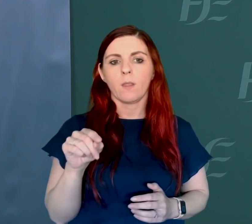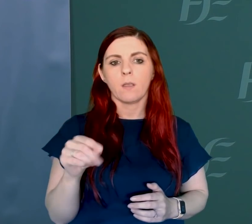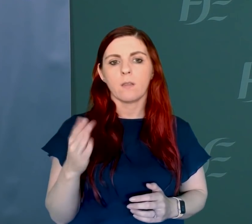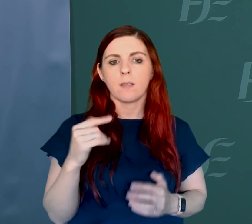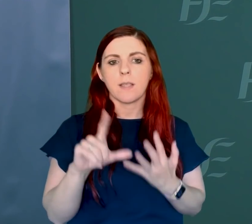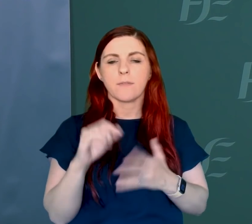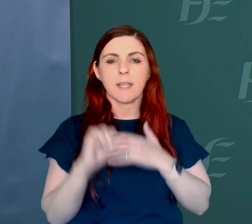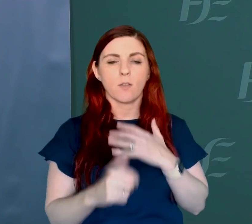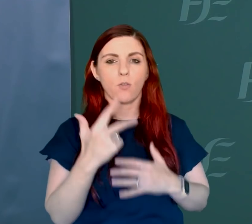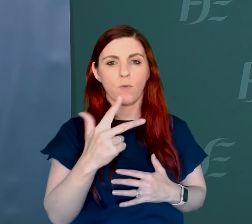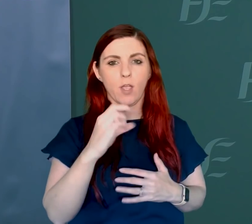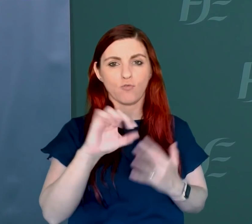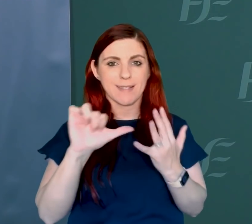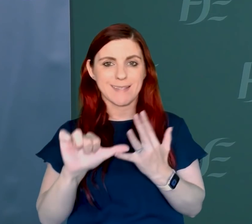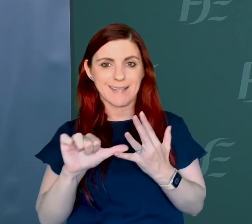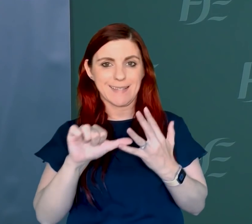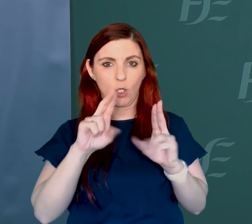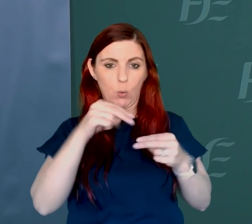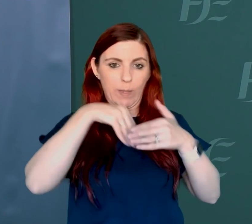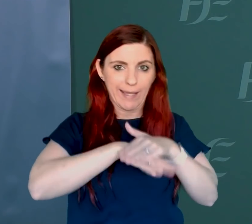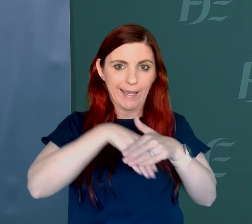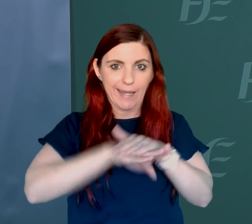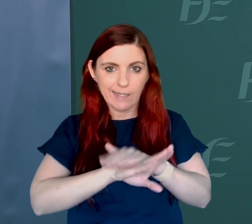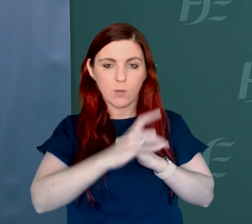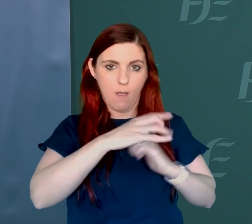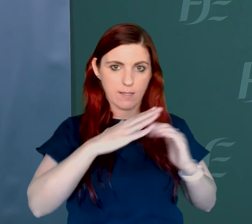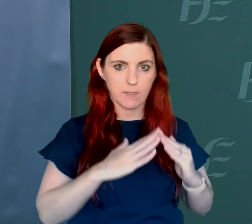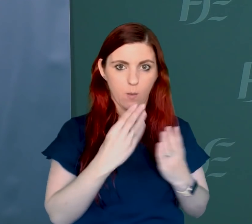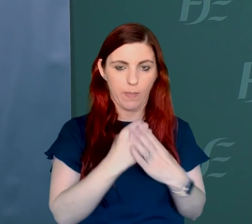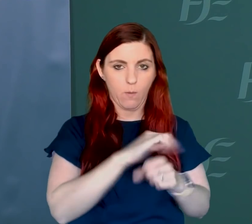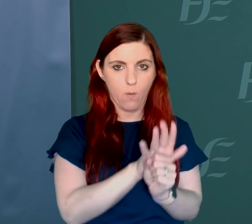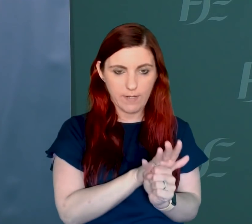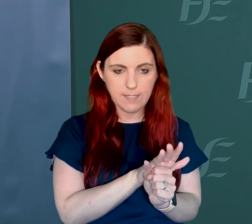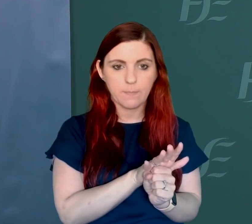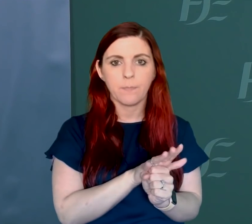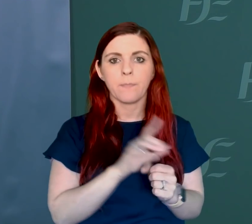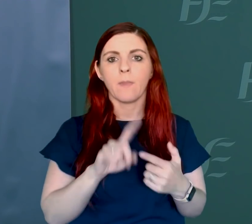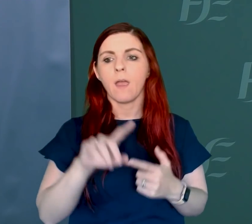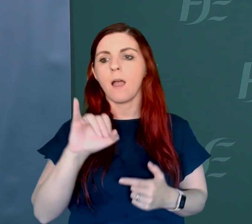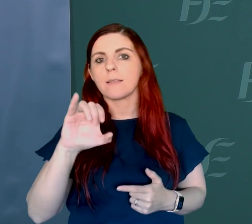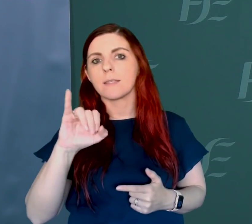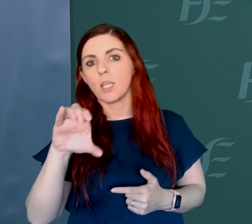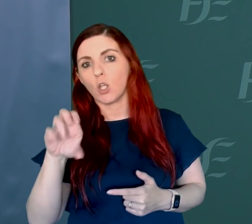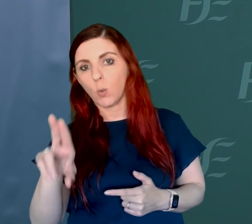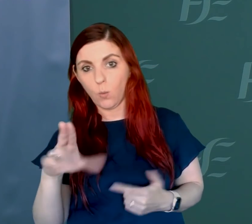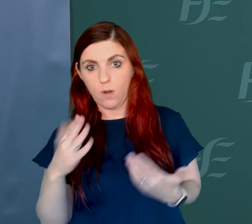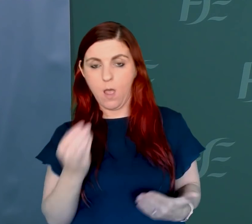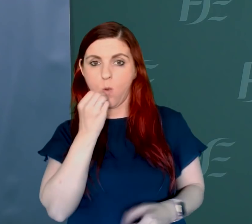days, 306 admissions of positive COVID patients to hospital. In our ICU right now, this